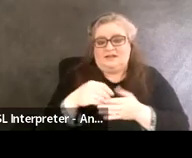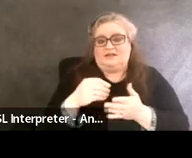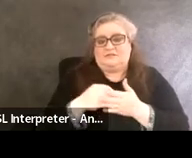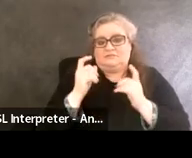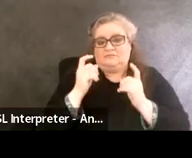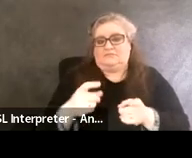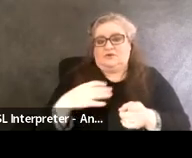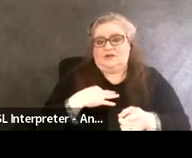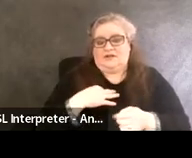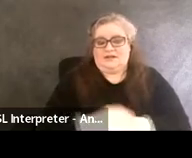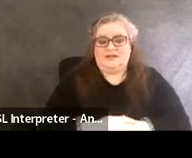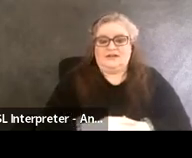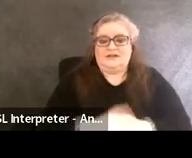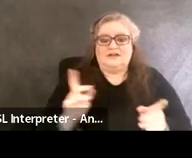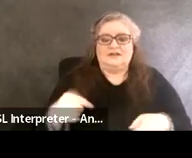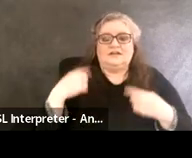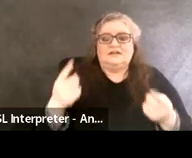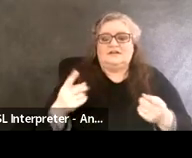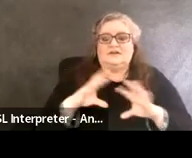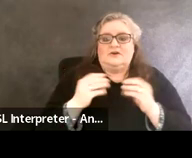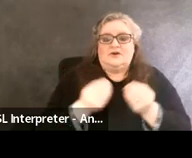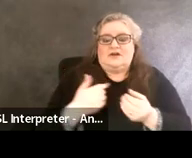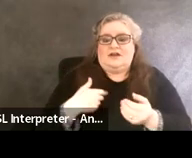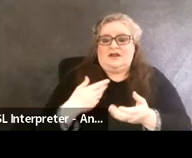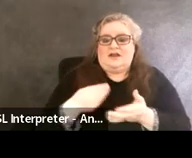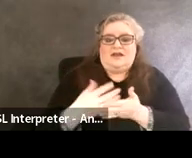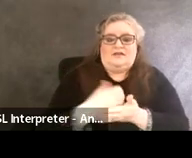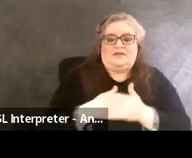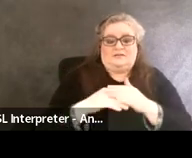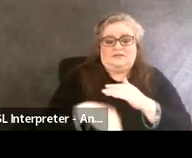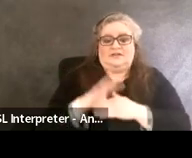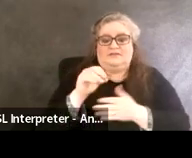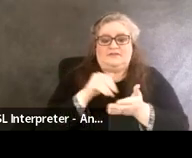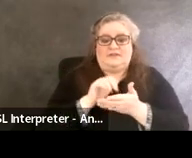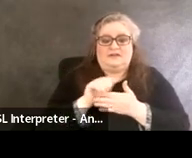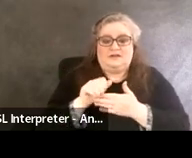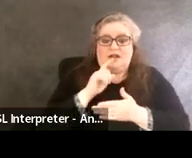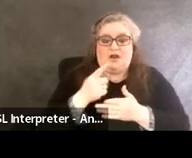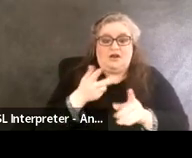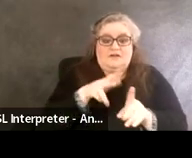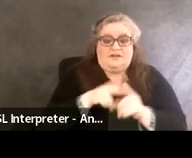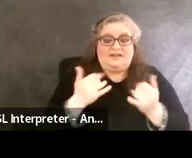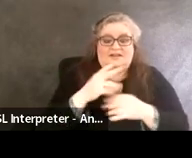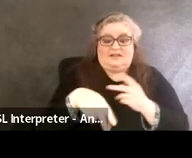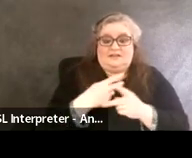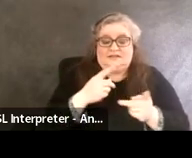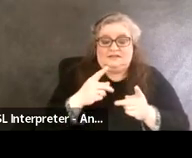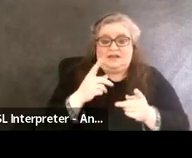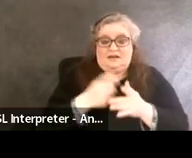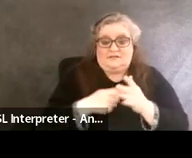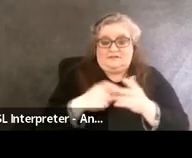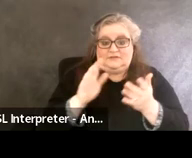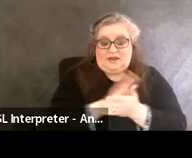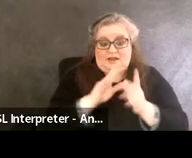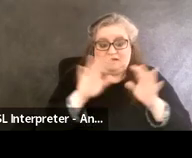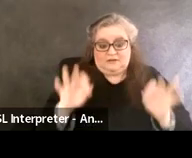application. Now, since organizations that have income of less than 50,000 are filing this type of tax return, just remember